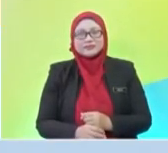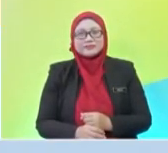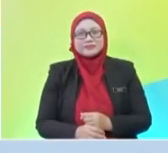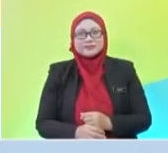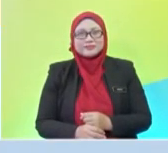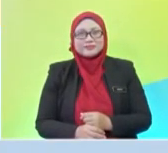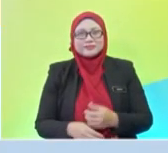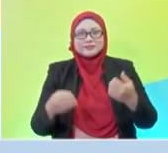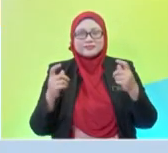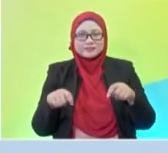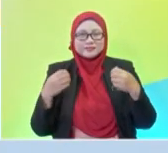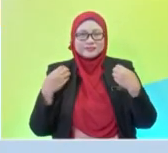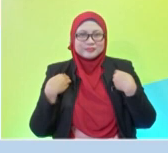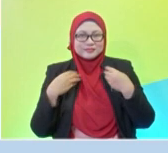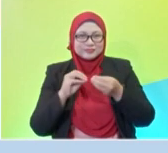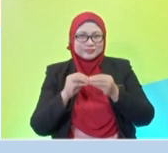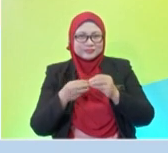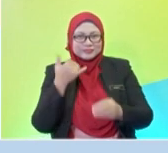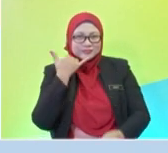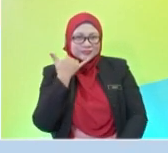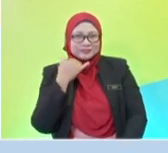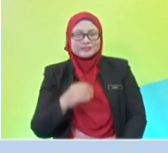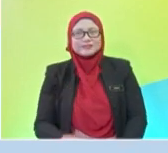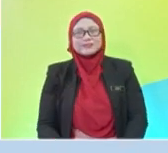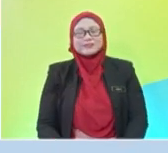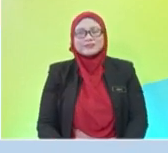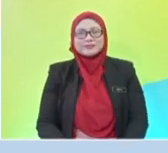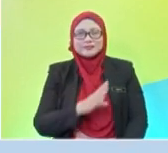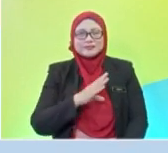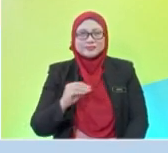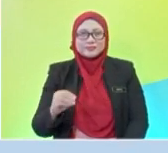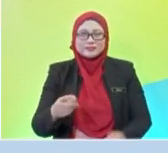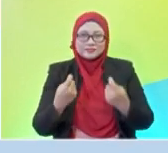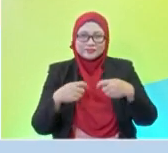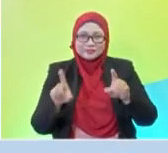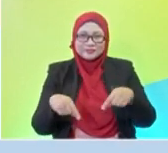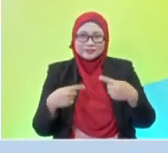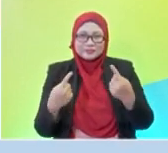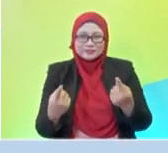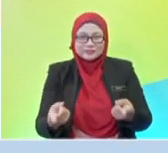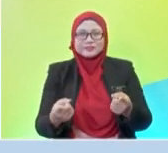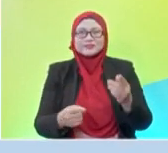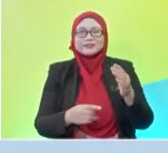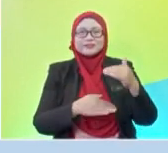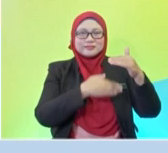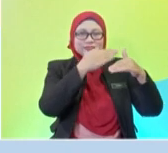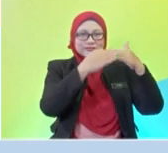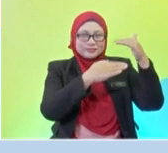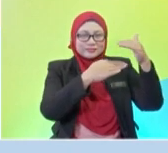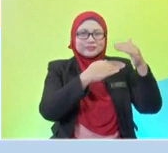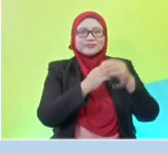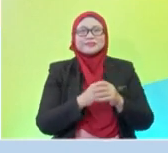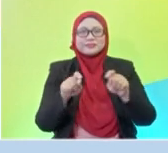contacts with you. And then last but not least, try going to a higher. To a place on a higher